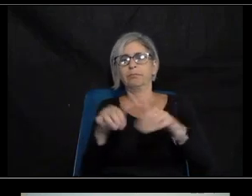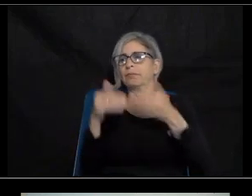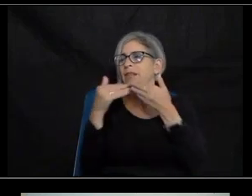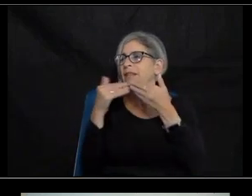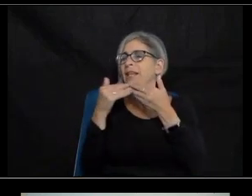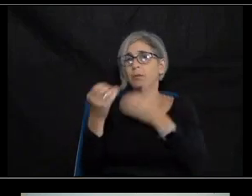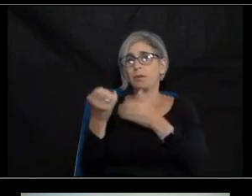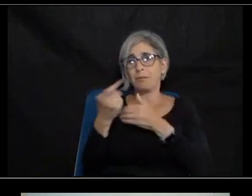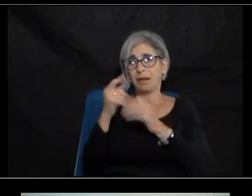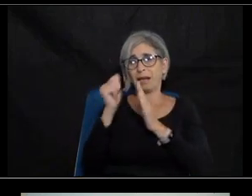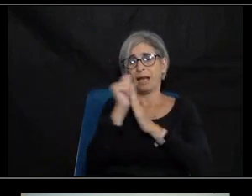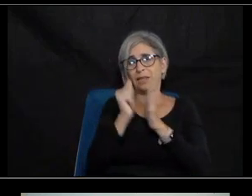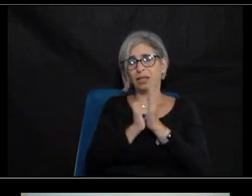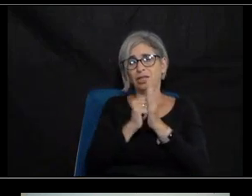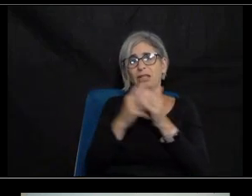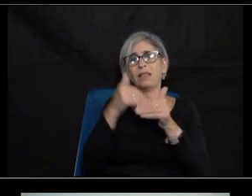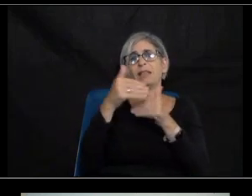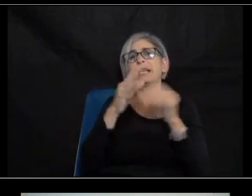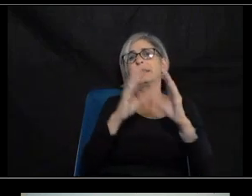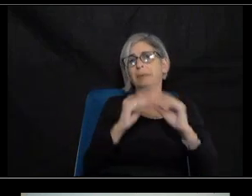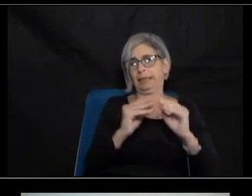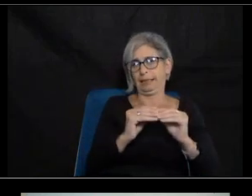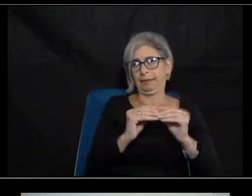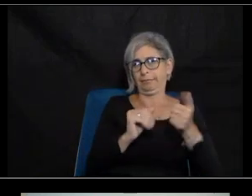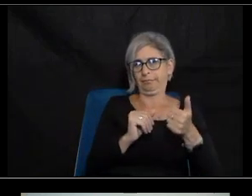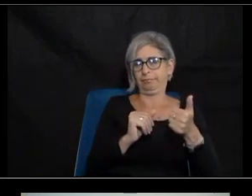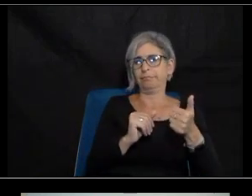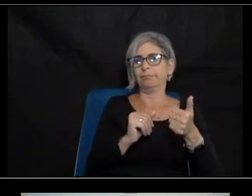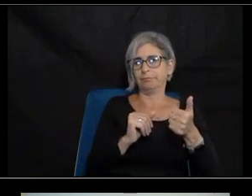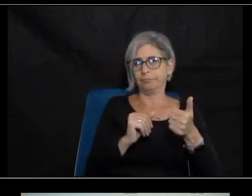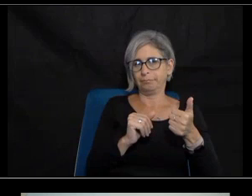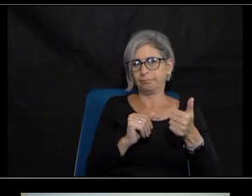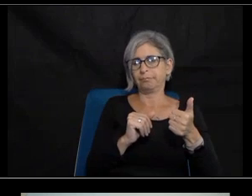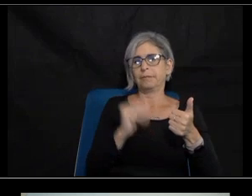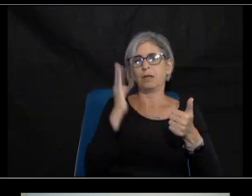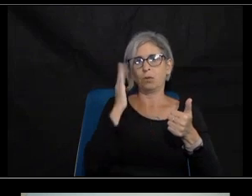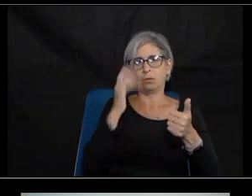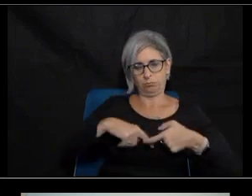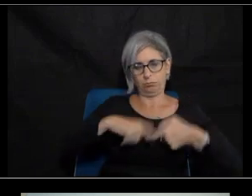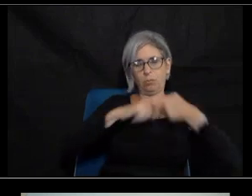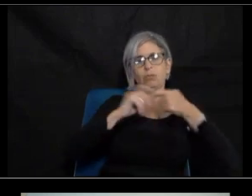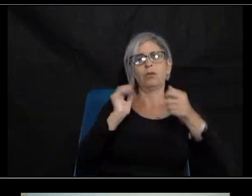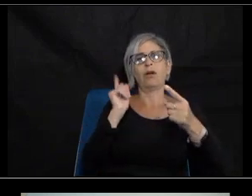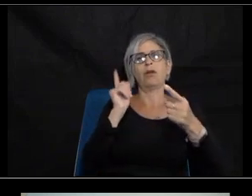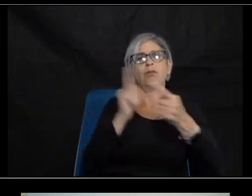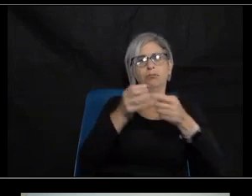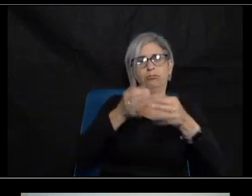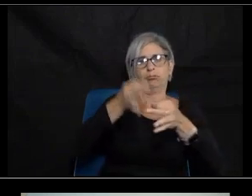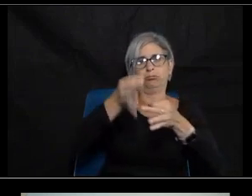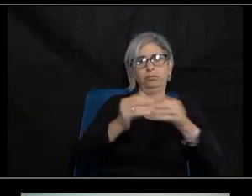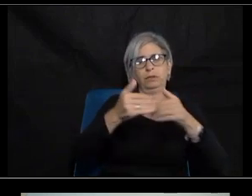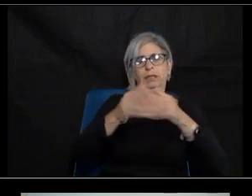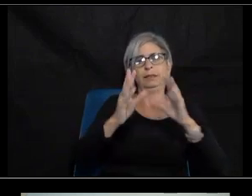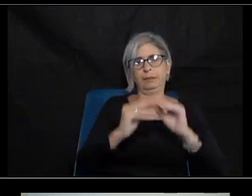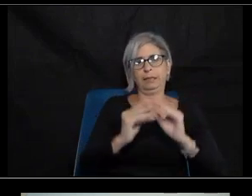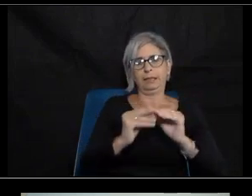It will be back on the agenda next time. All right. So we'll table it till next meeting. Yes, sir.